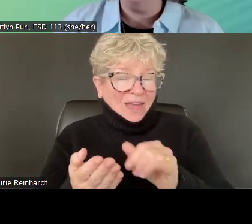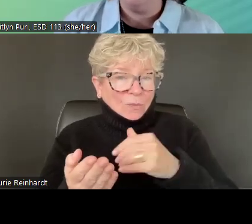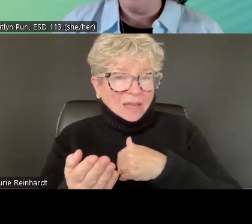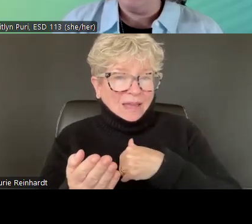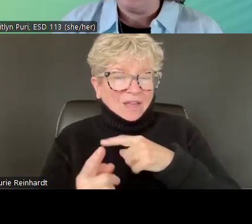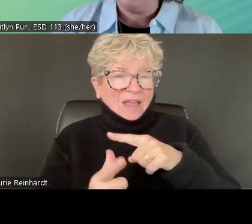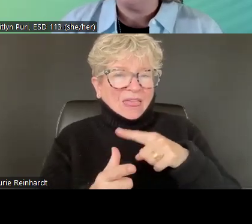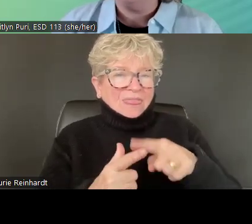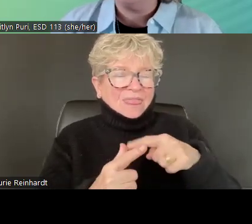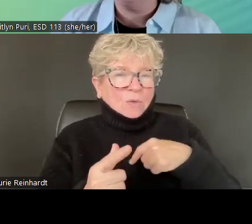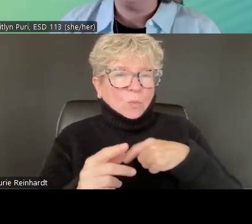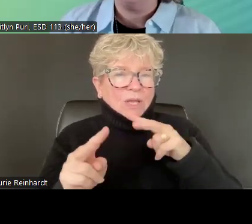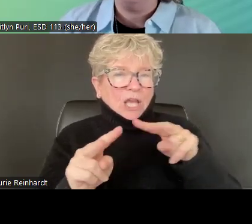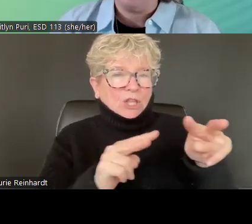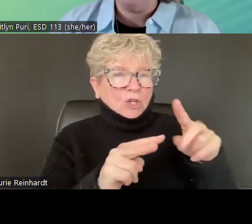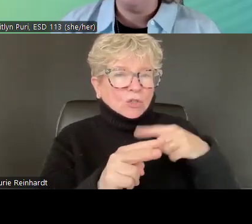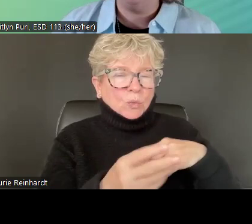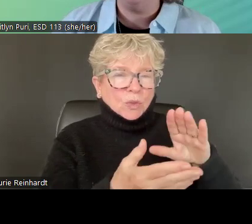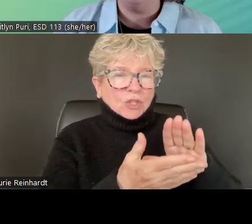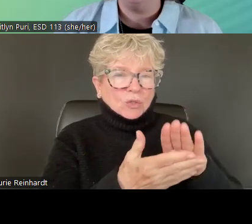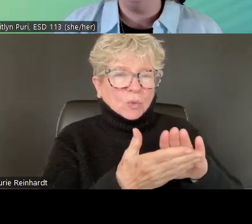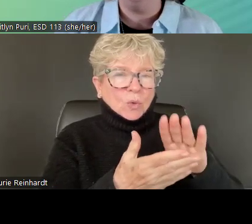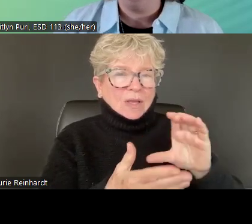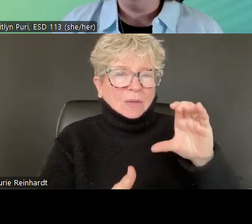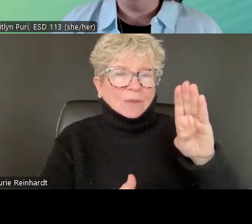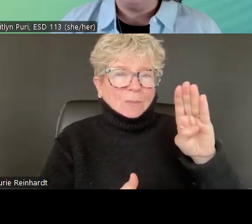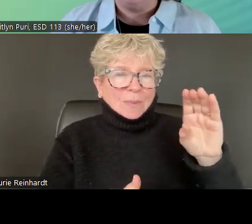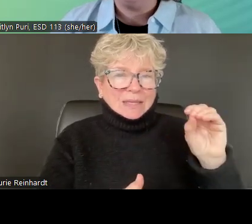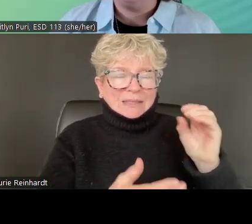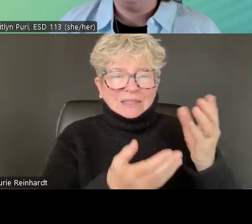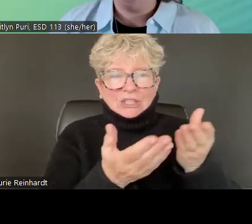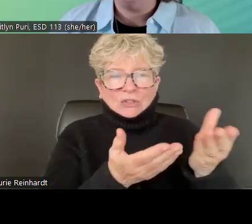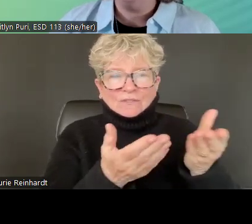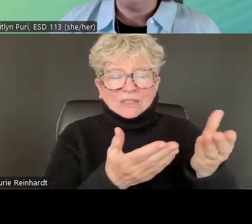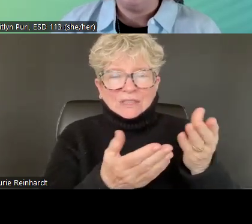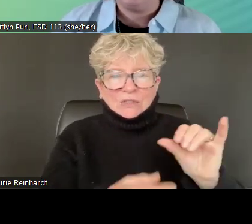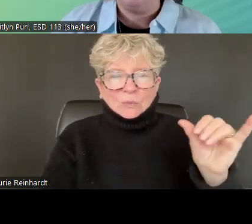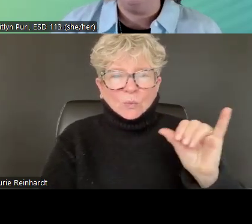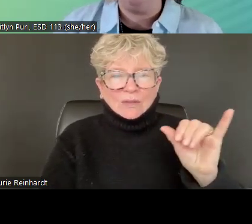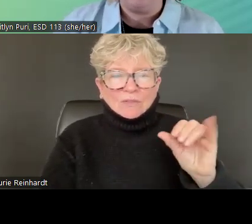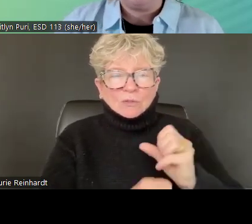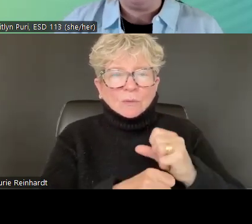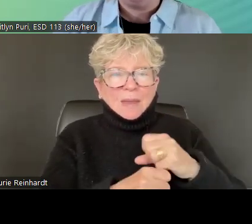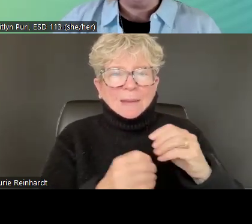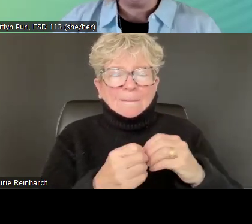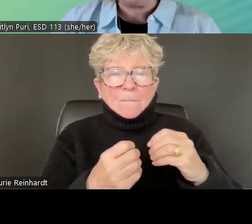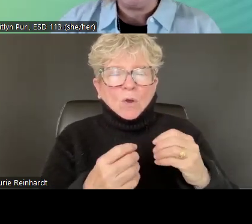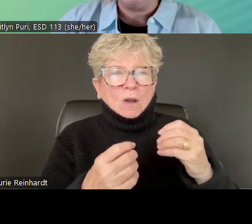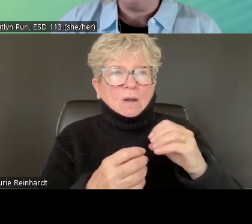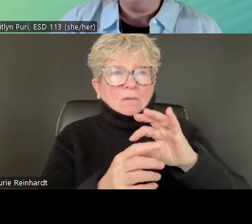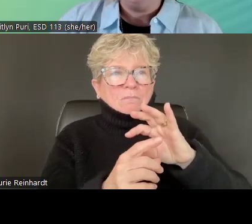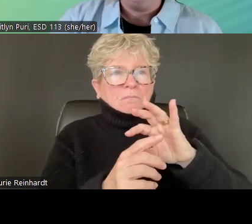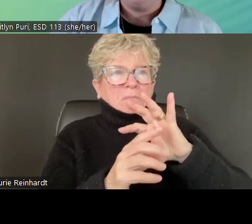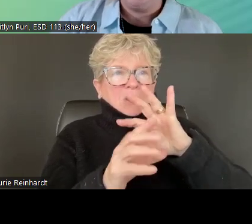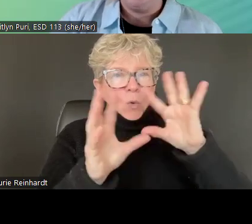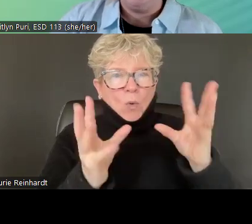and community-based services as well in order to create a more cohesive mental health